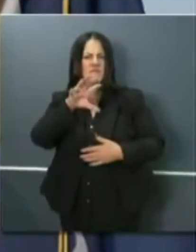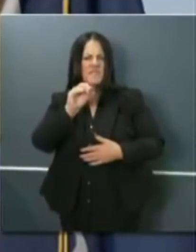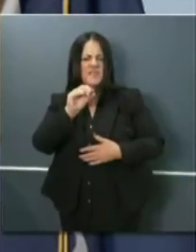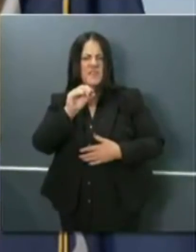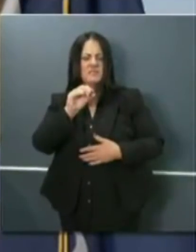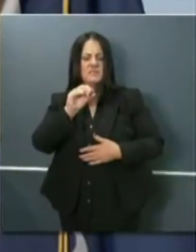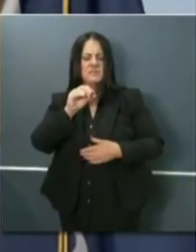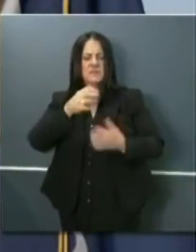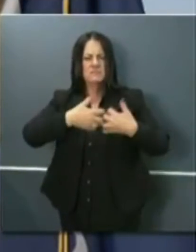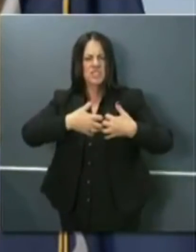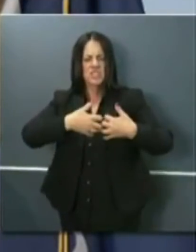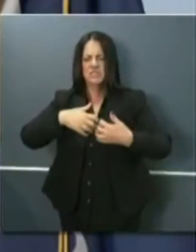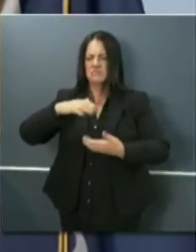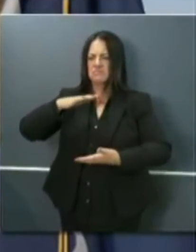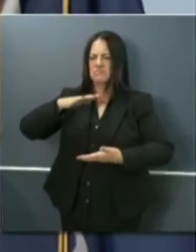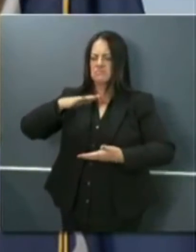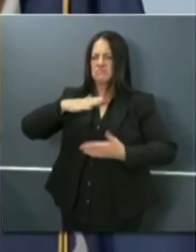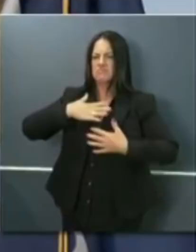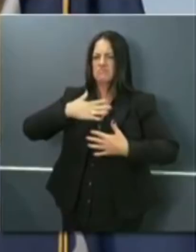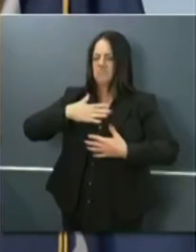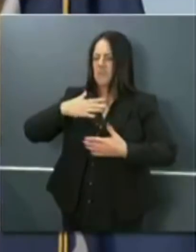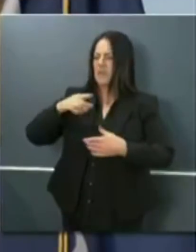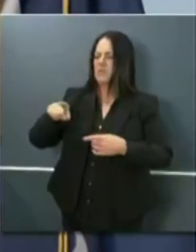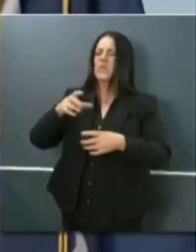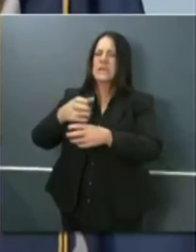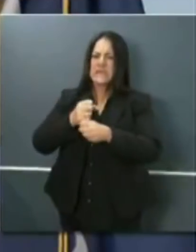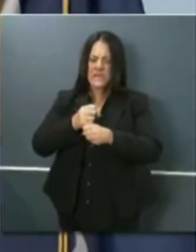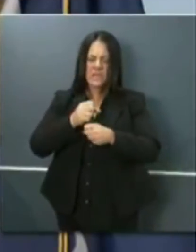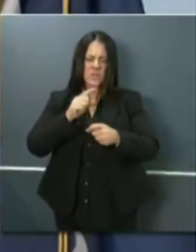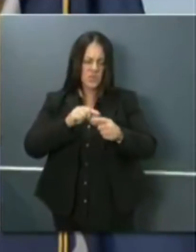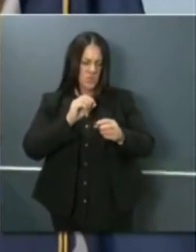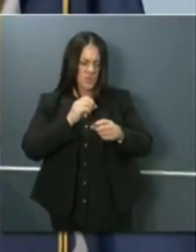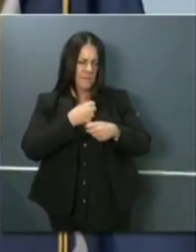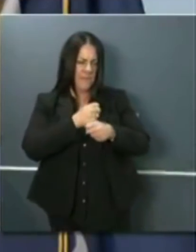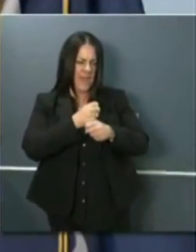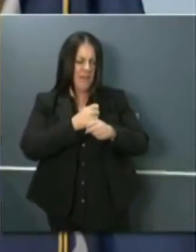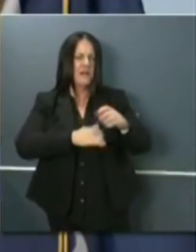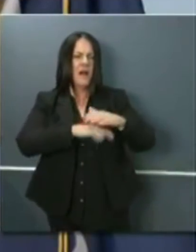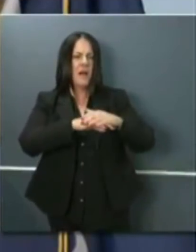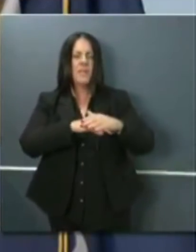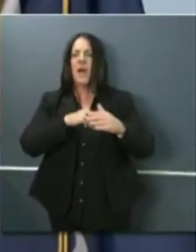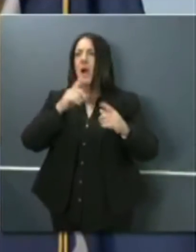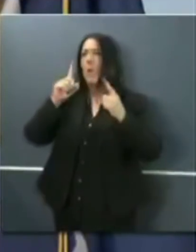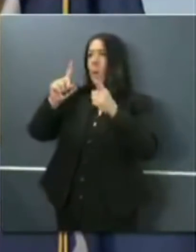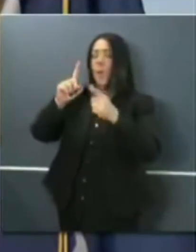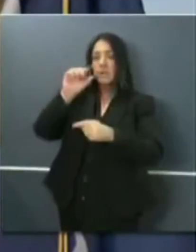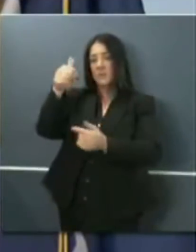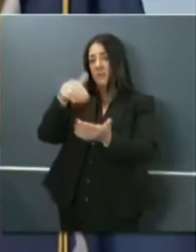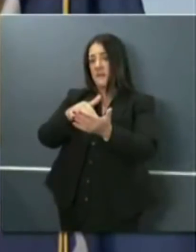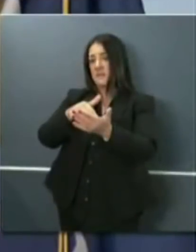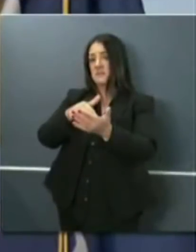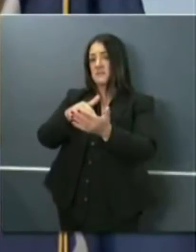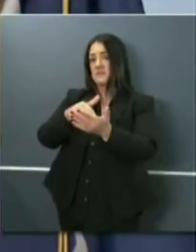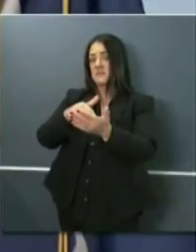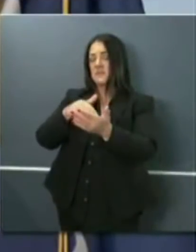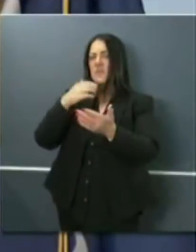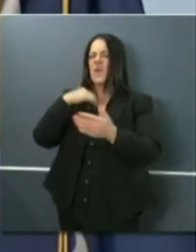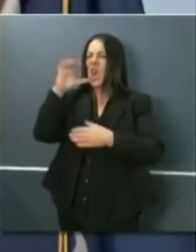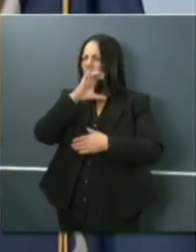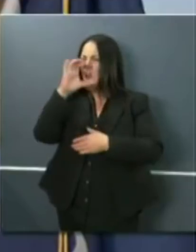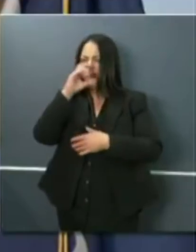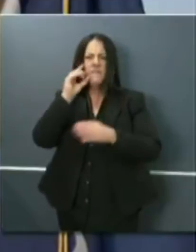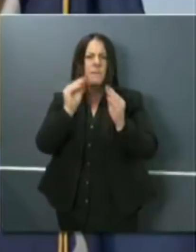4,252 ventilators that we've locked down. Our goal is to get to 10,000 ventilators. We're looking to procure new ones from around the